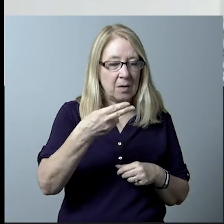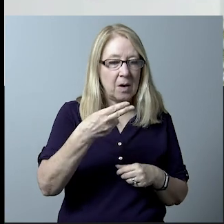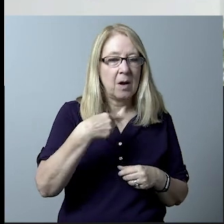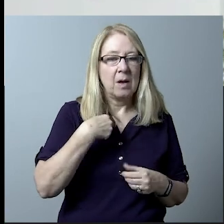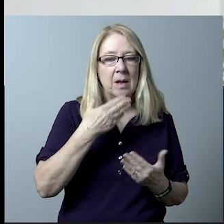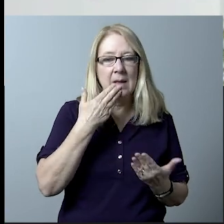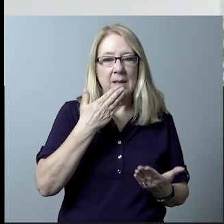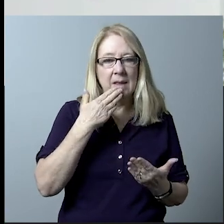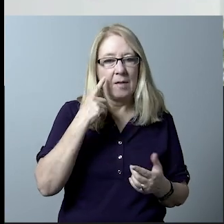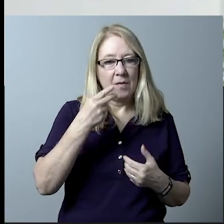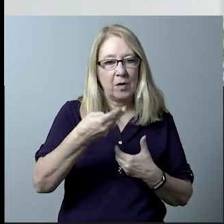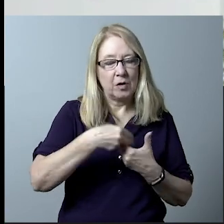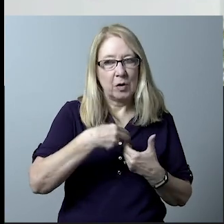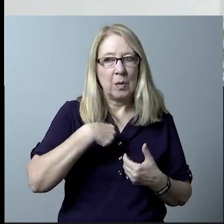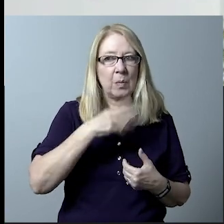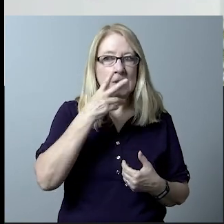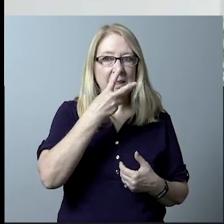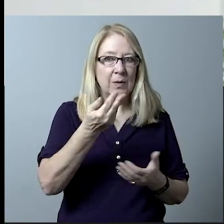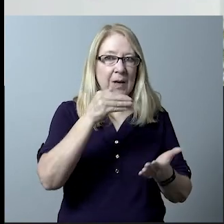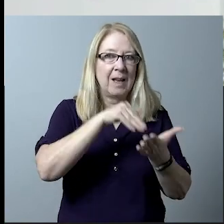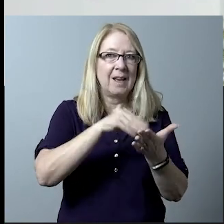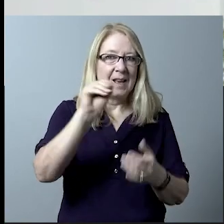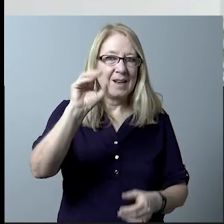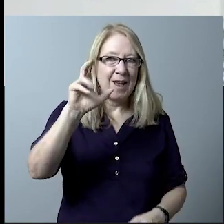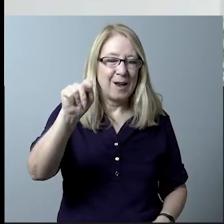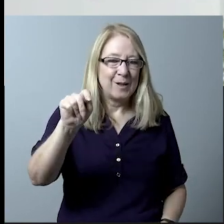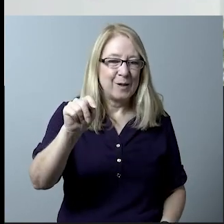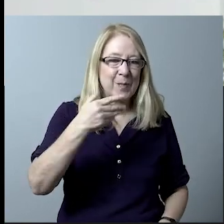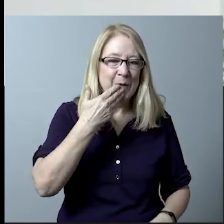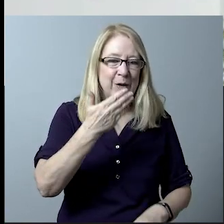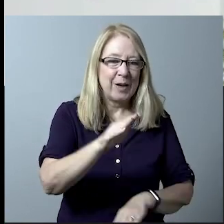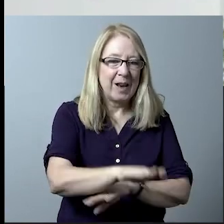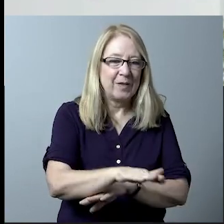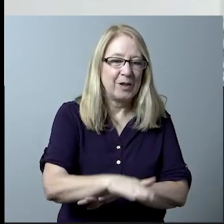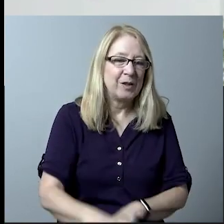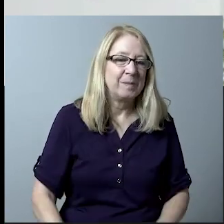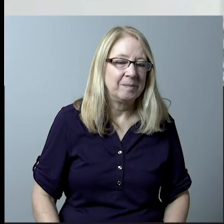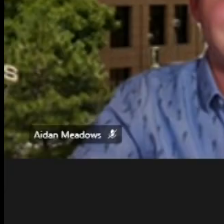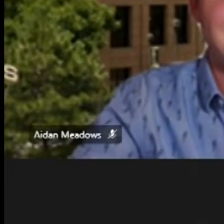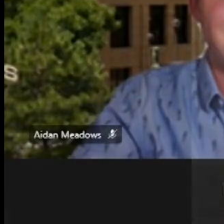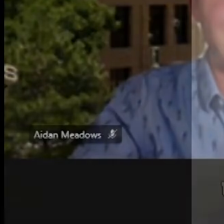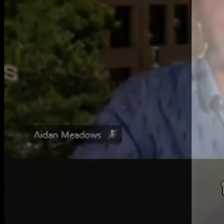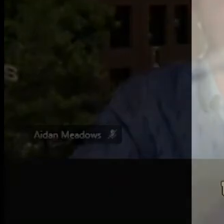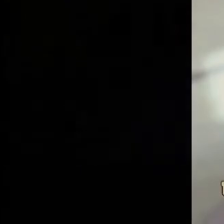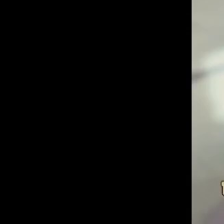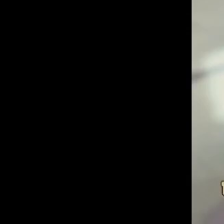Town Hall. We look forward to seeing you all here virtually in October. Have a great afternoon. Bye-bye.